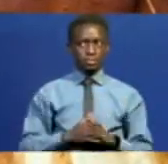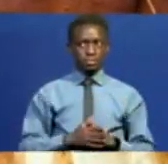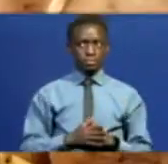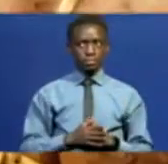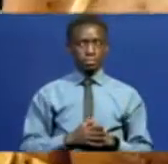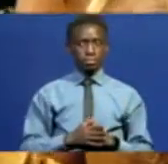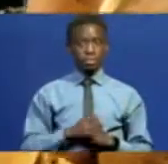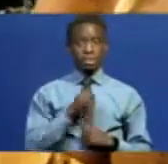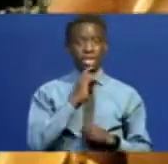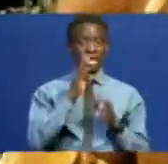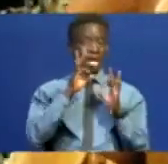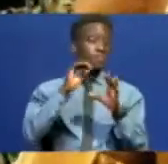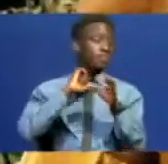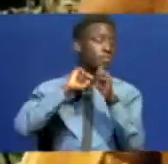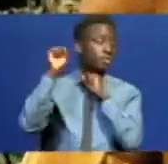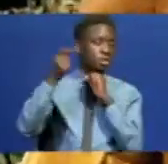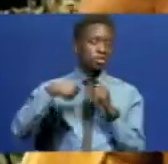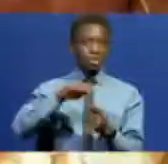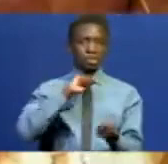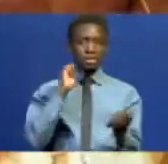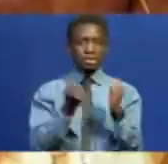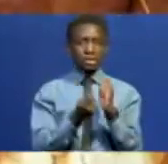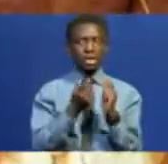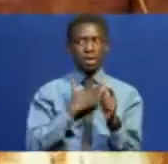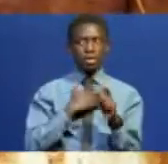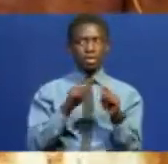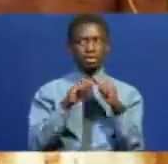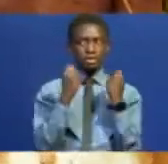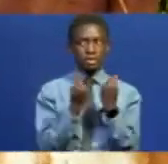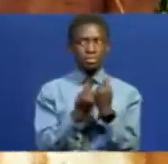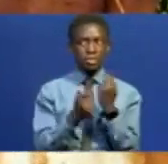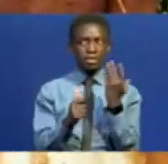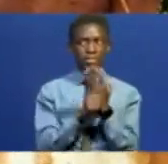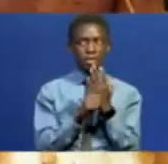tribe. Tukwenini.